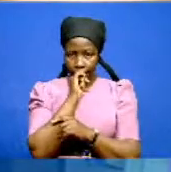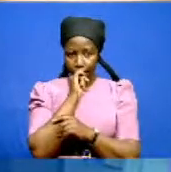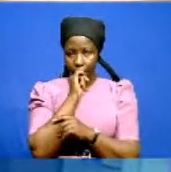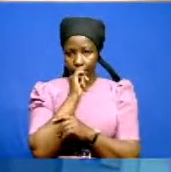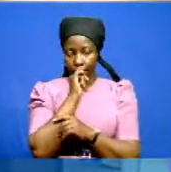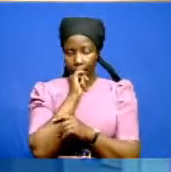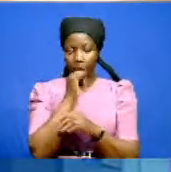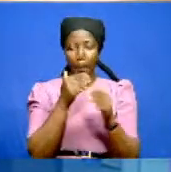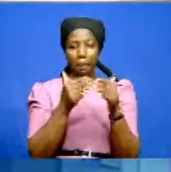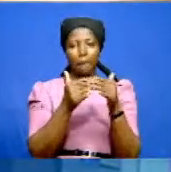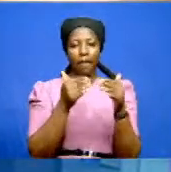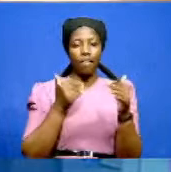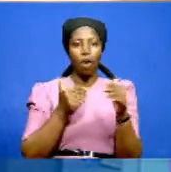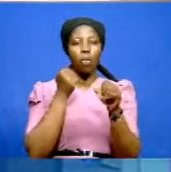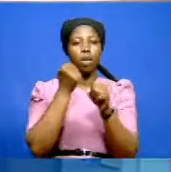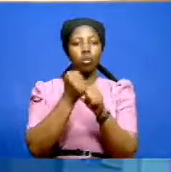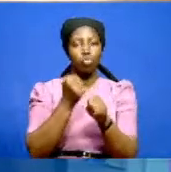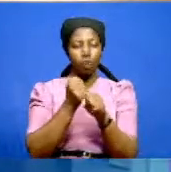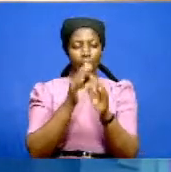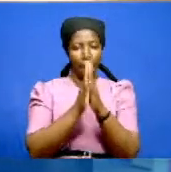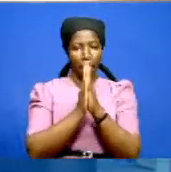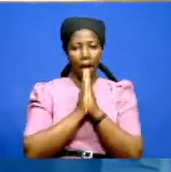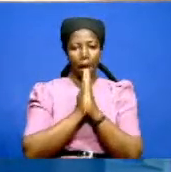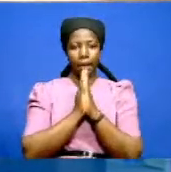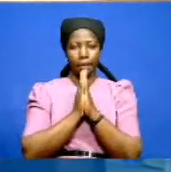before we do a prayer,